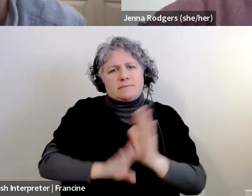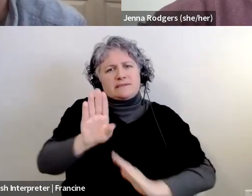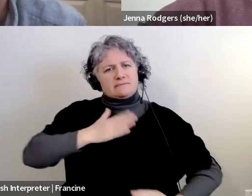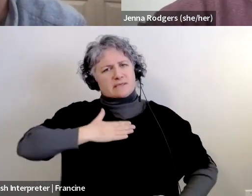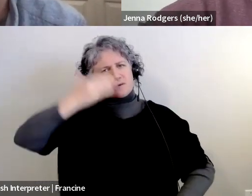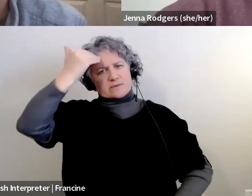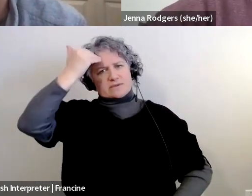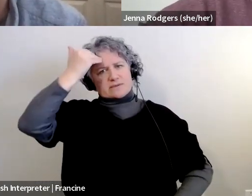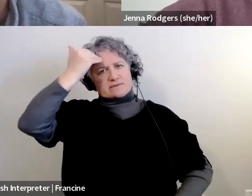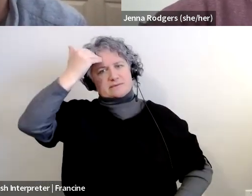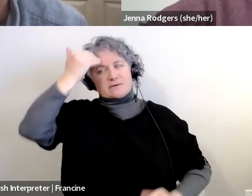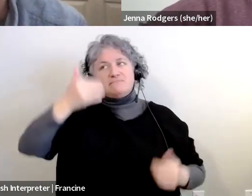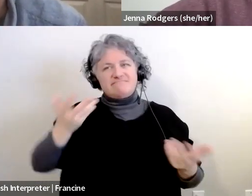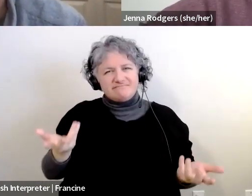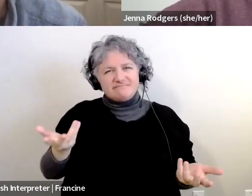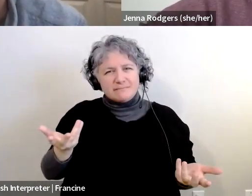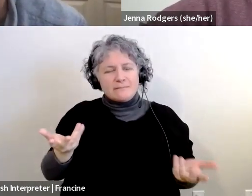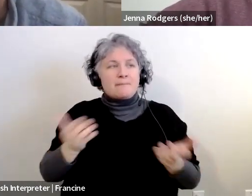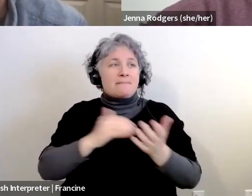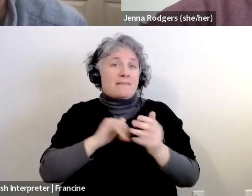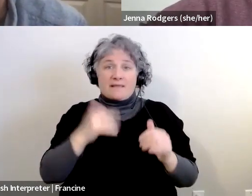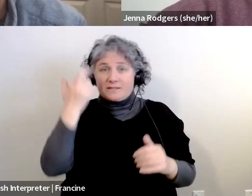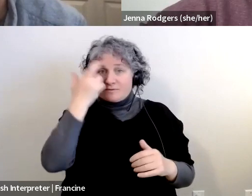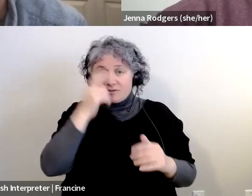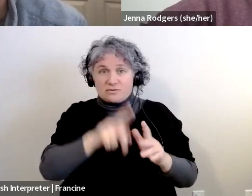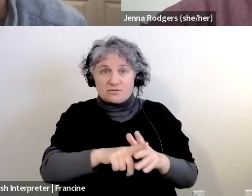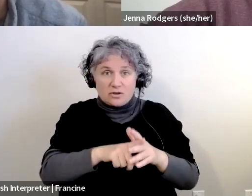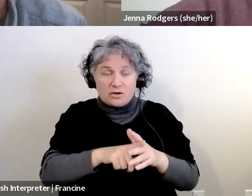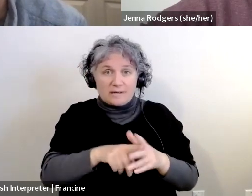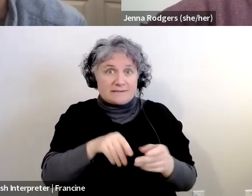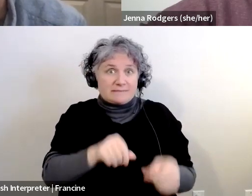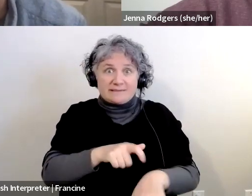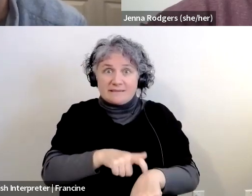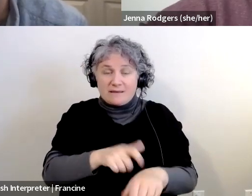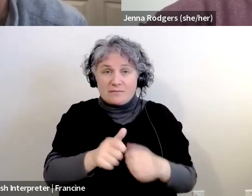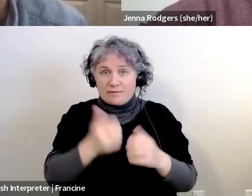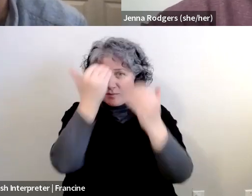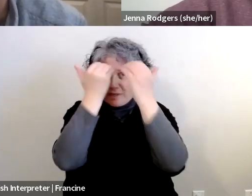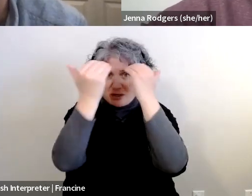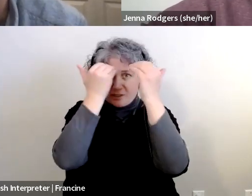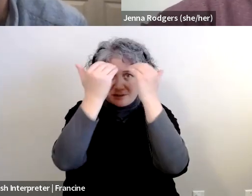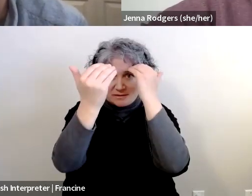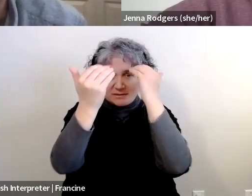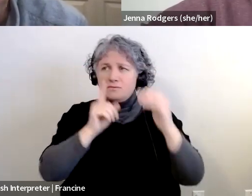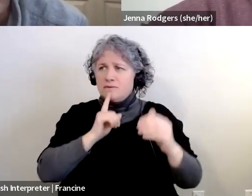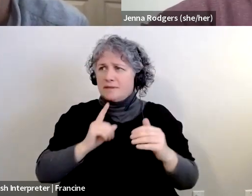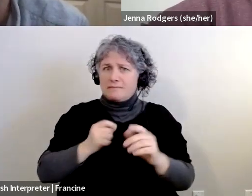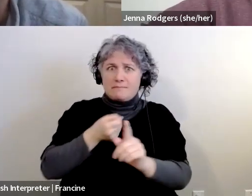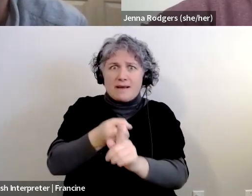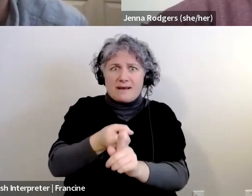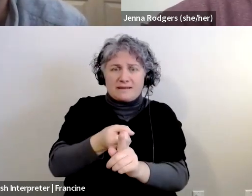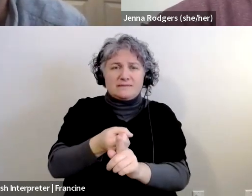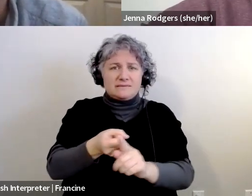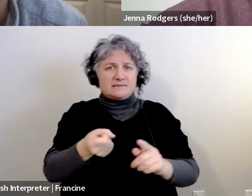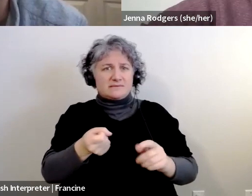So yeah, again, that's why we started and spent all of that time with the awareness piece, because it is so impactful on whether we do step